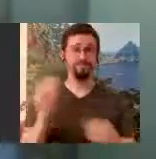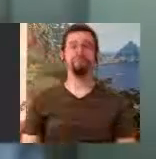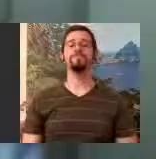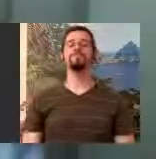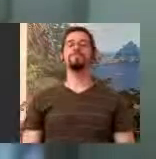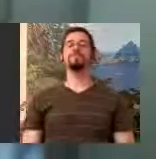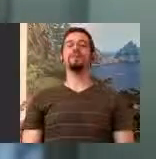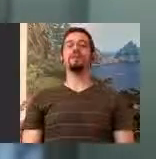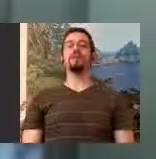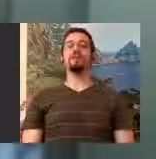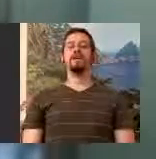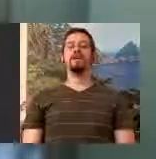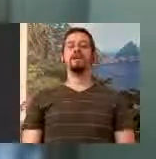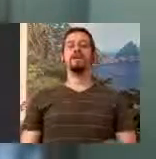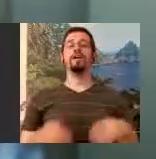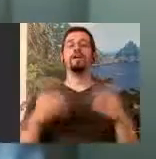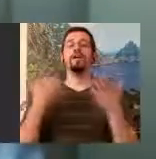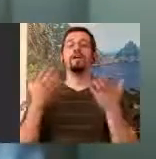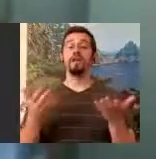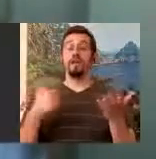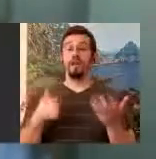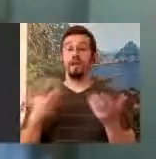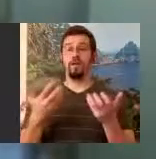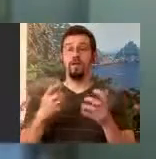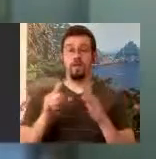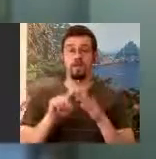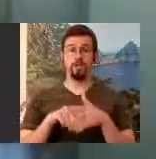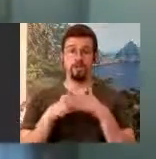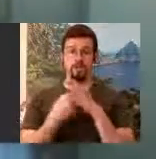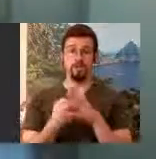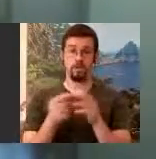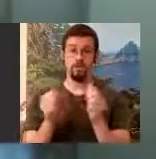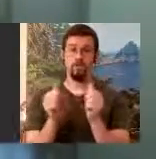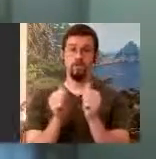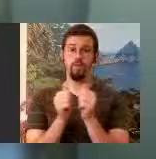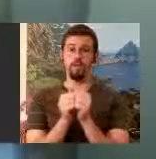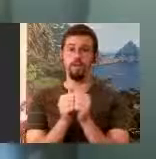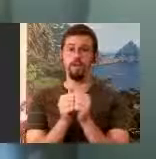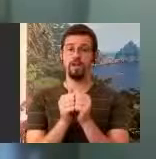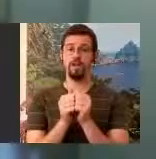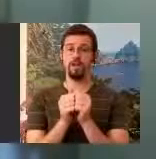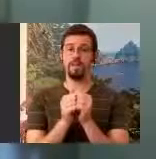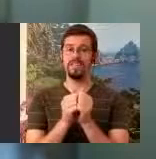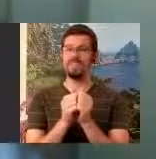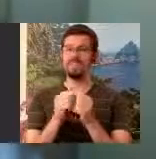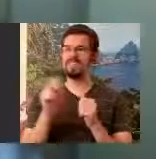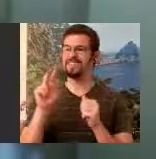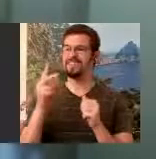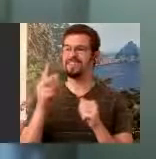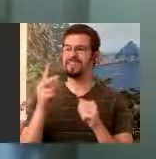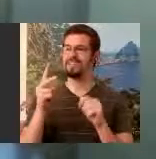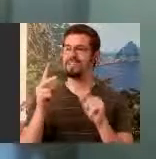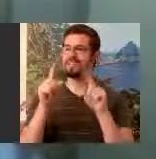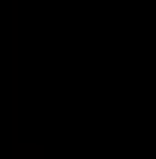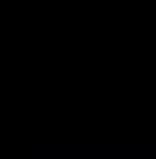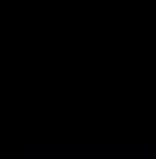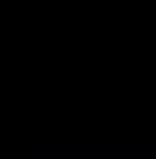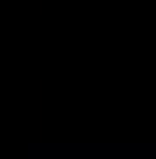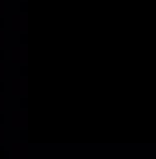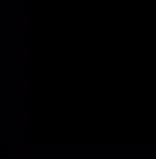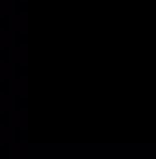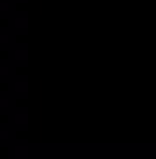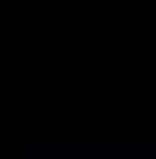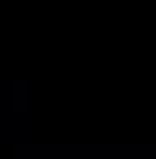Okay. I'd like to start directly with the title slide, if you care. All right. So we will click on